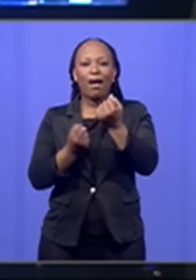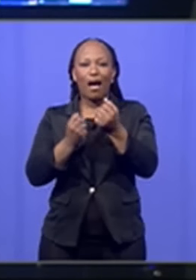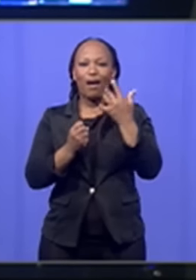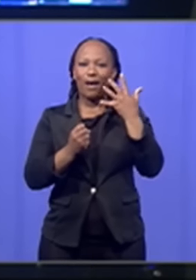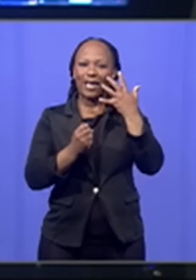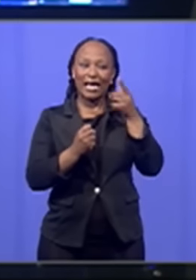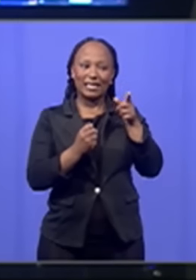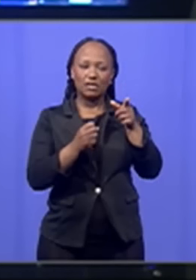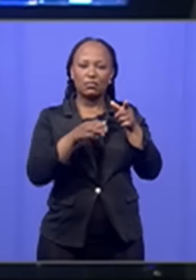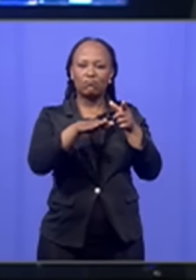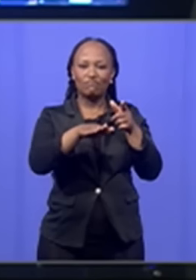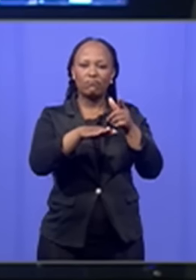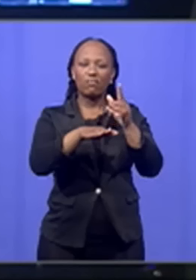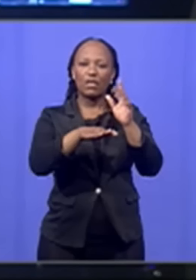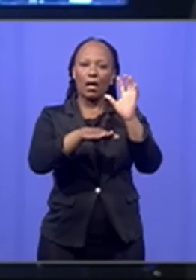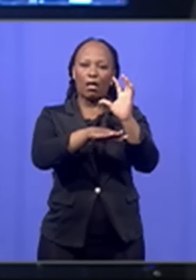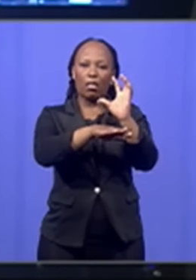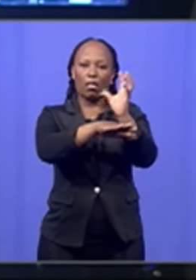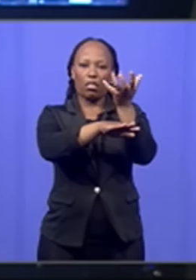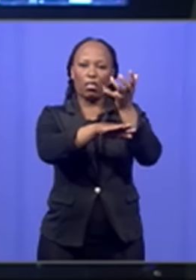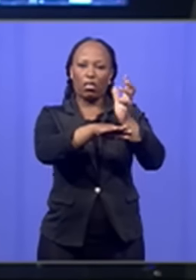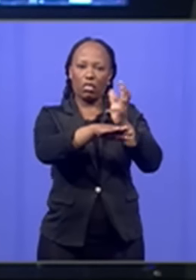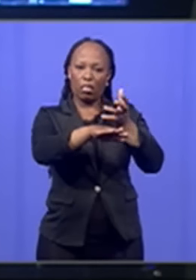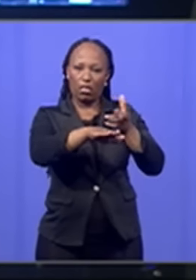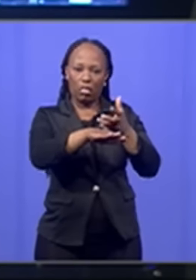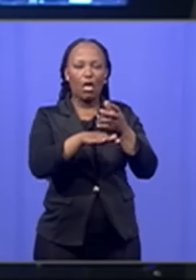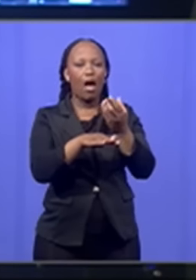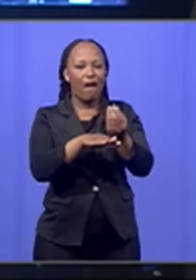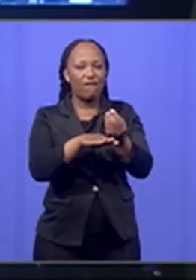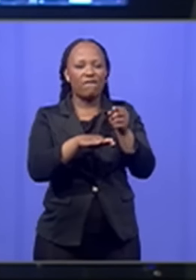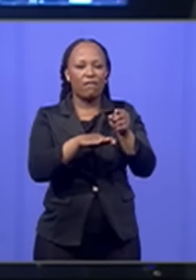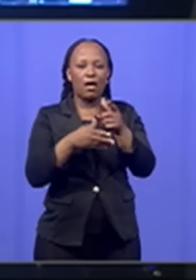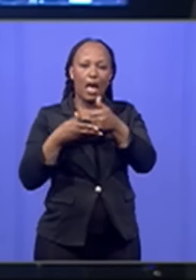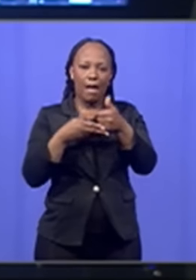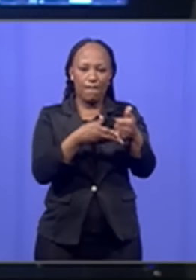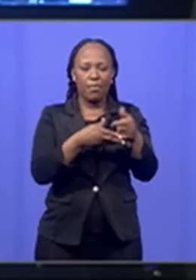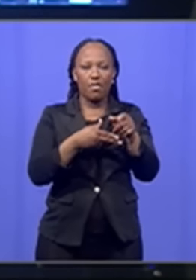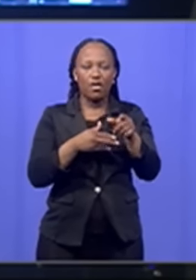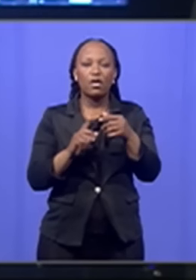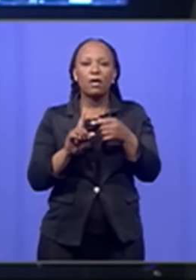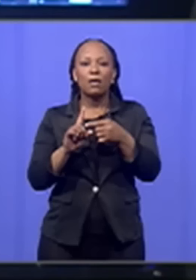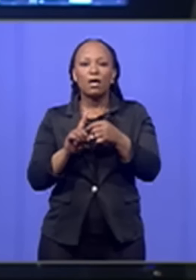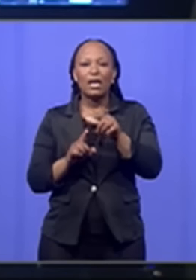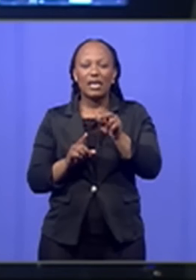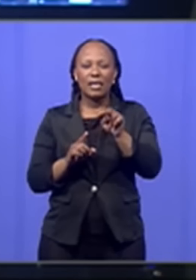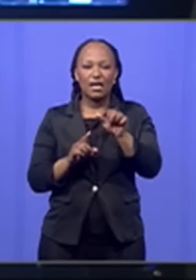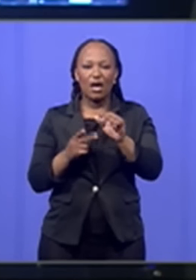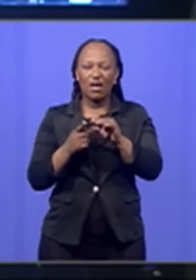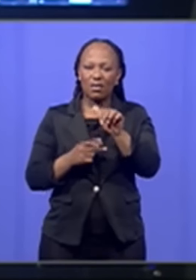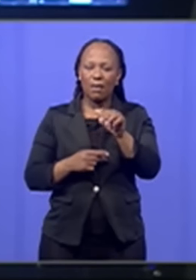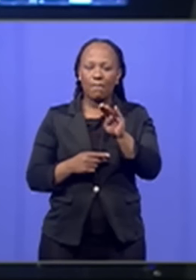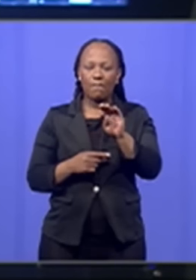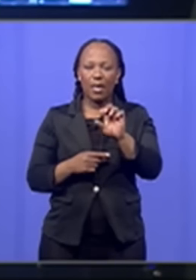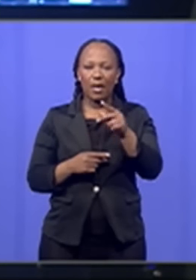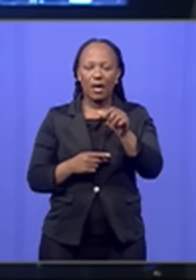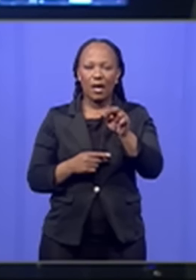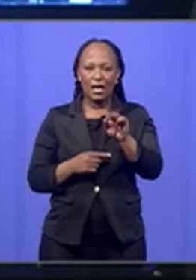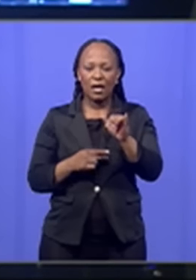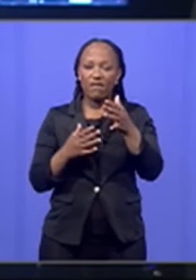kaleng la molao mo advocate Khemi Bihari le hloho ditabeng tsa basebetsi Linda Qhasheka ba belelwa ka ho sireletsa Mkhwanazi hore a se